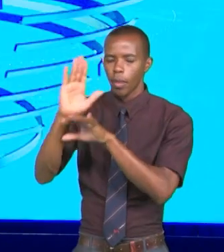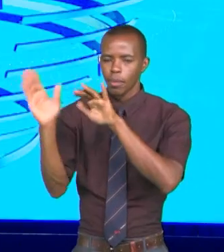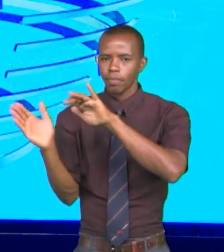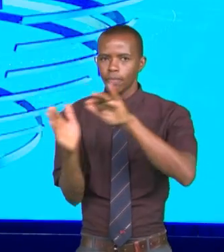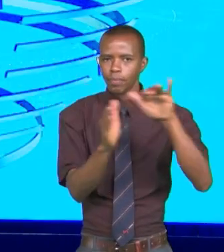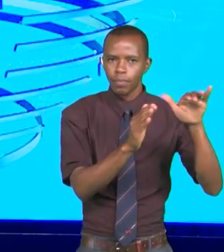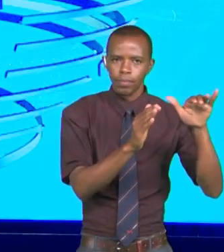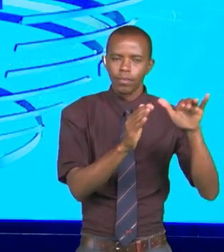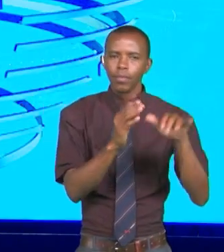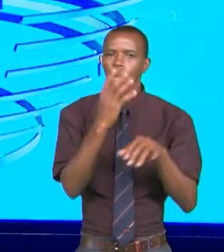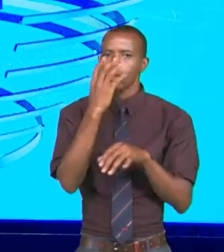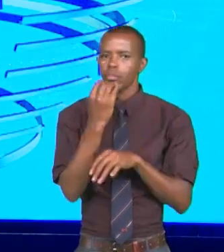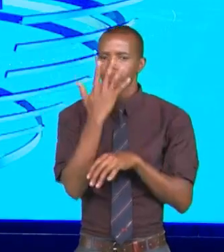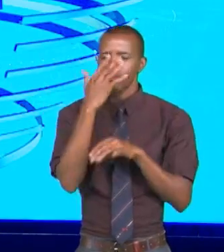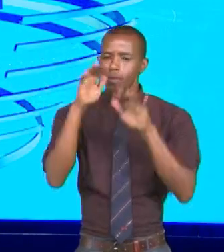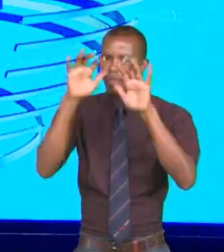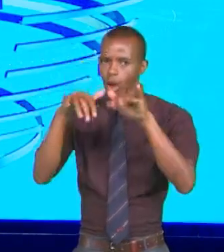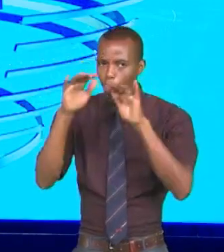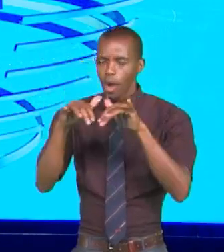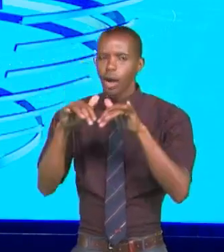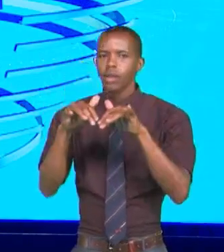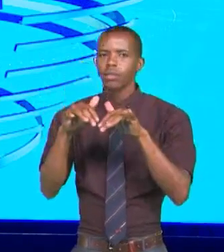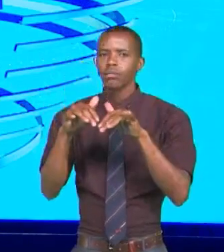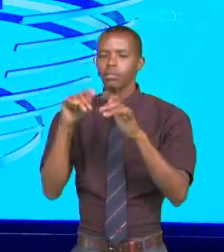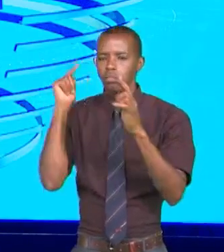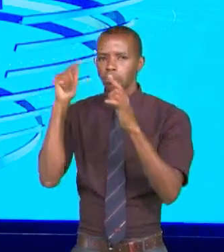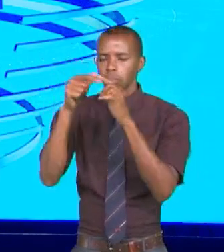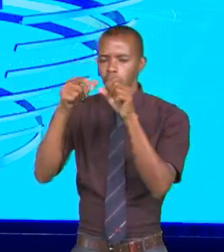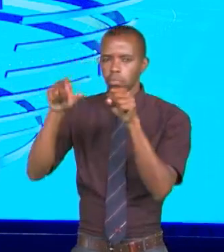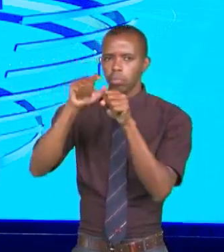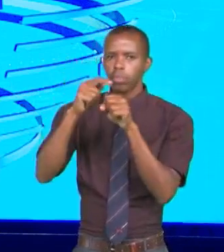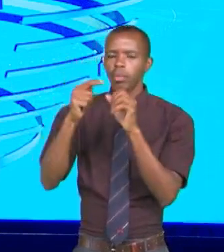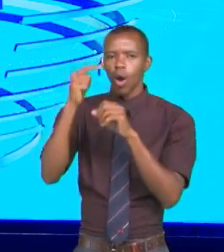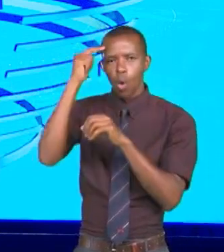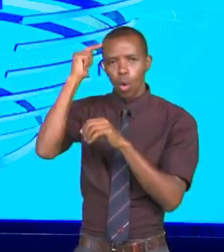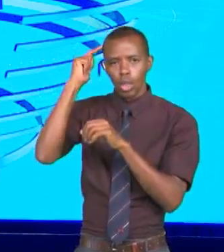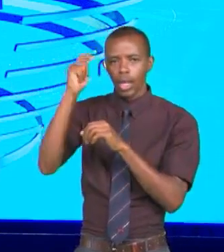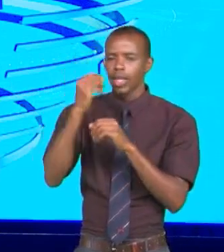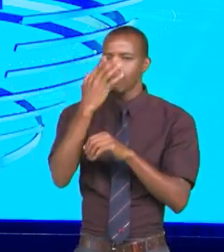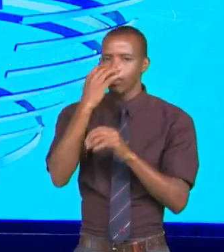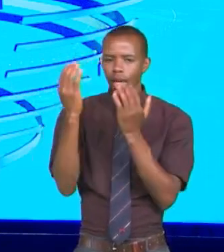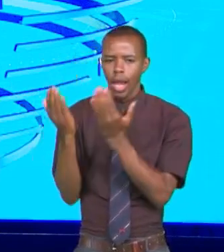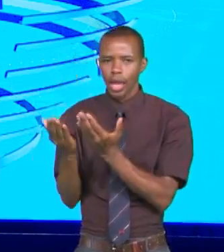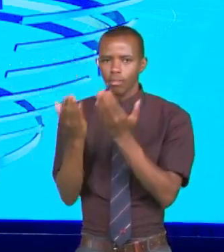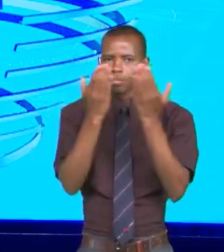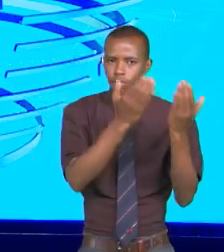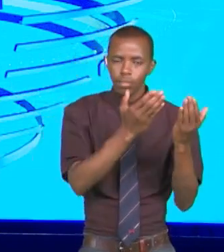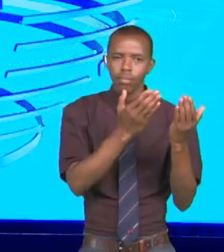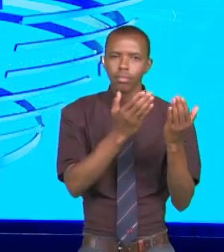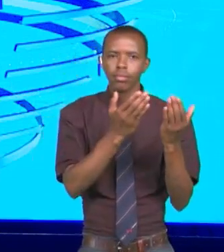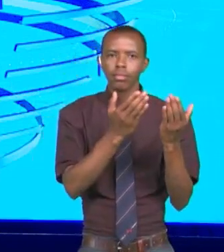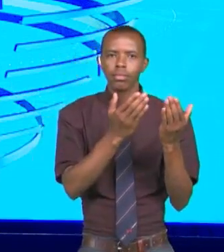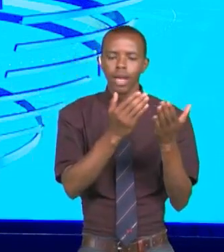And finally, the Horticulture Directorate is seeking to include a mark of origin in Kenyan horticultural exports in a branding